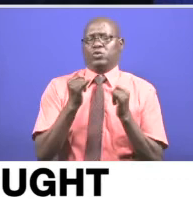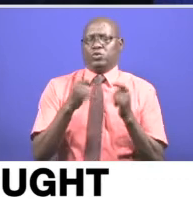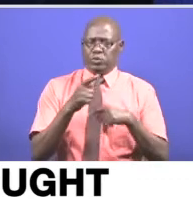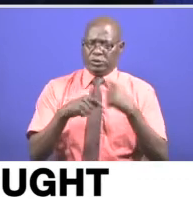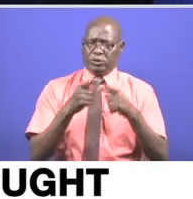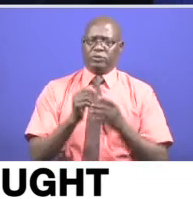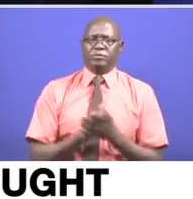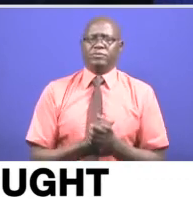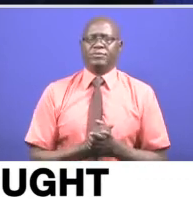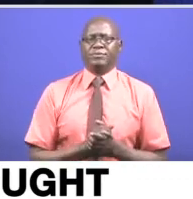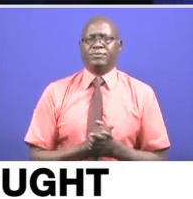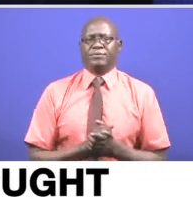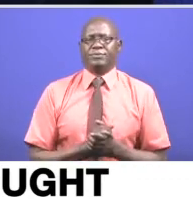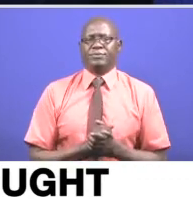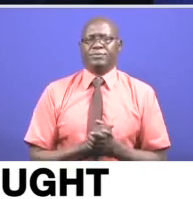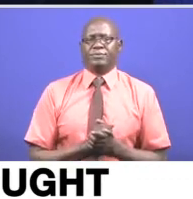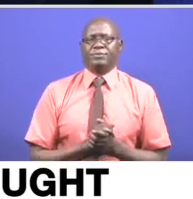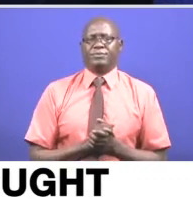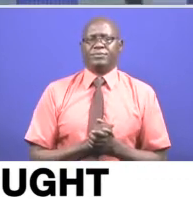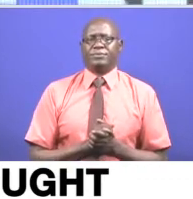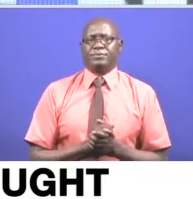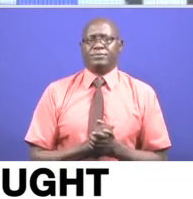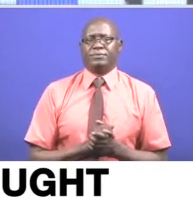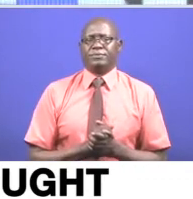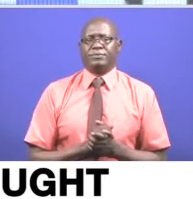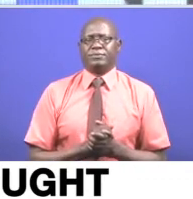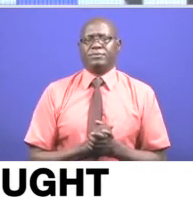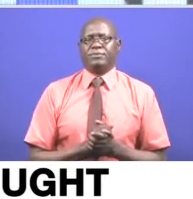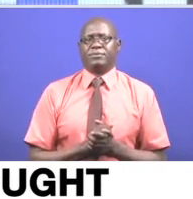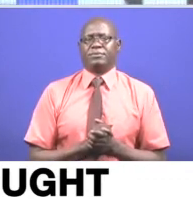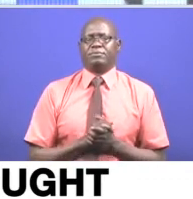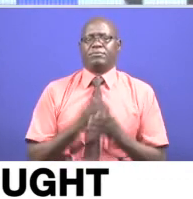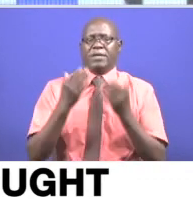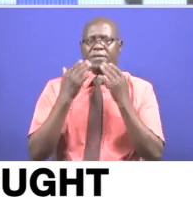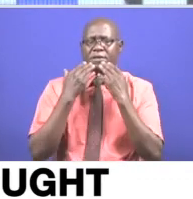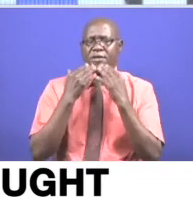much. My name is Tony Omondi. Thank you. Thank you so much, Tony, for that informative interview.